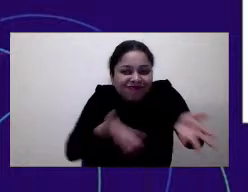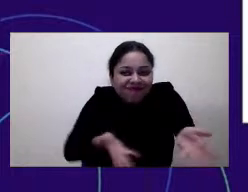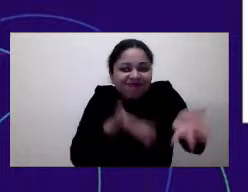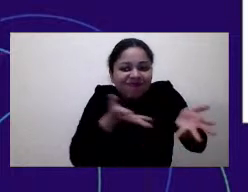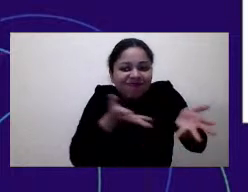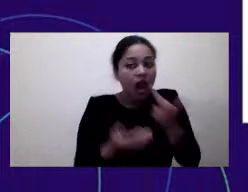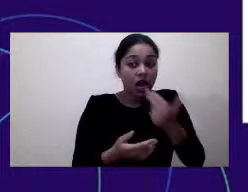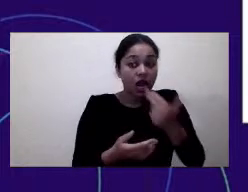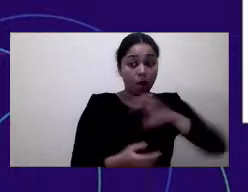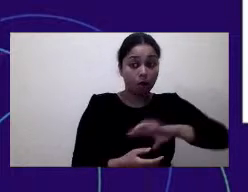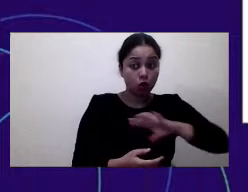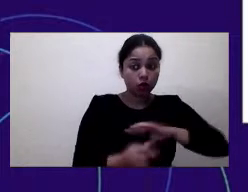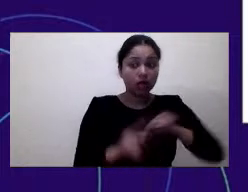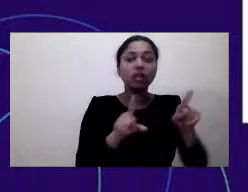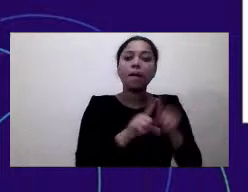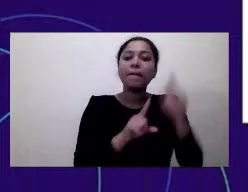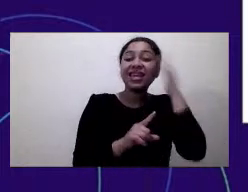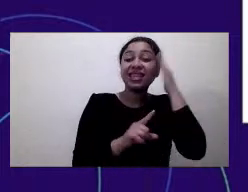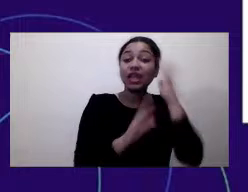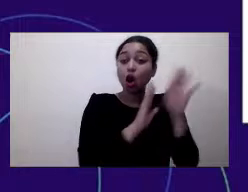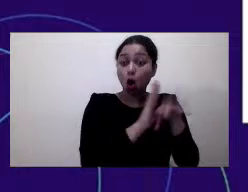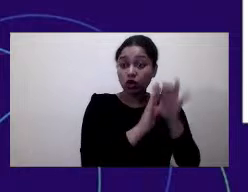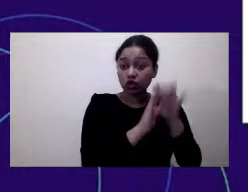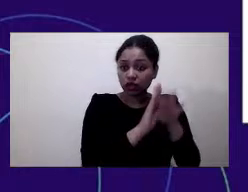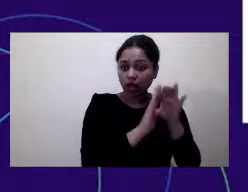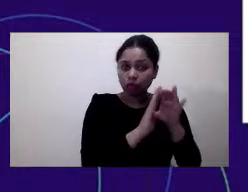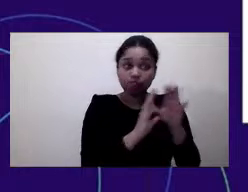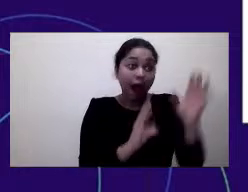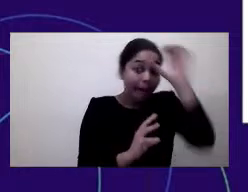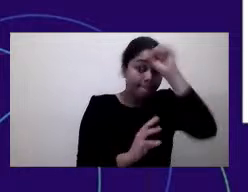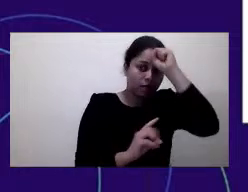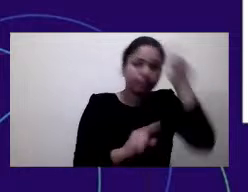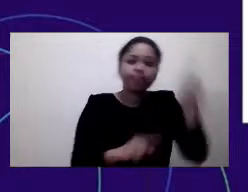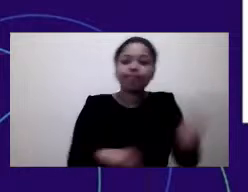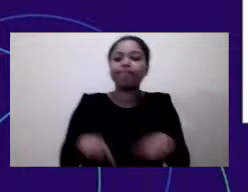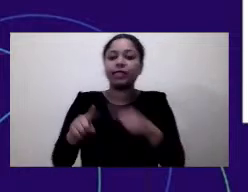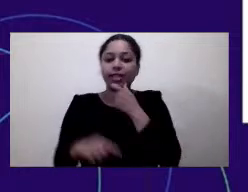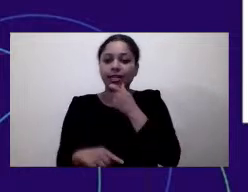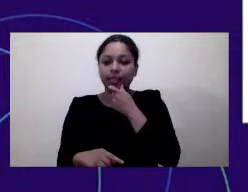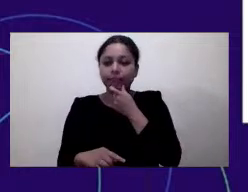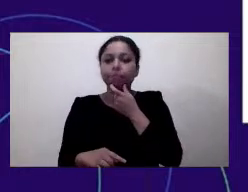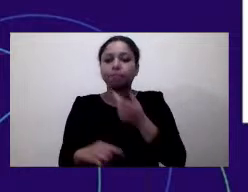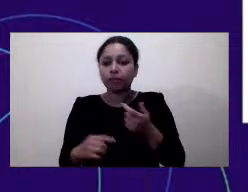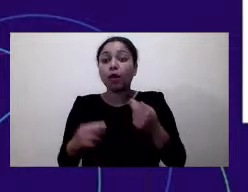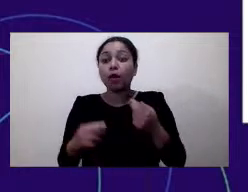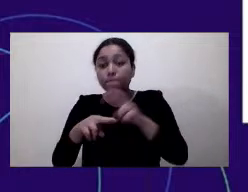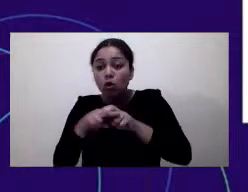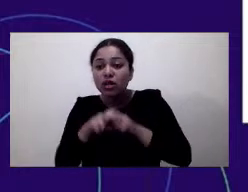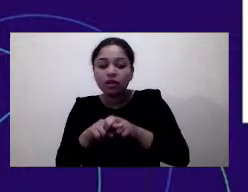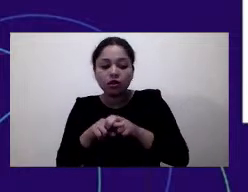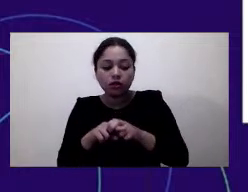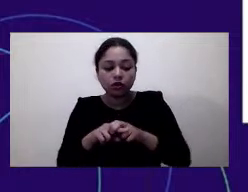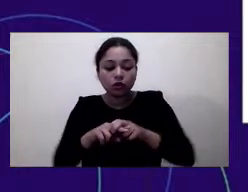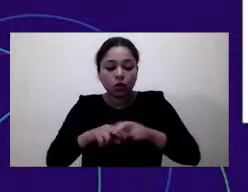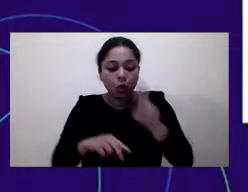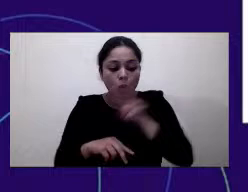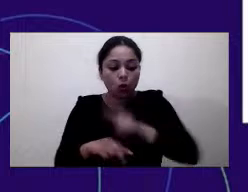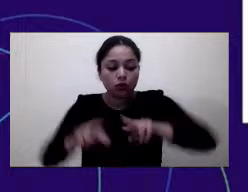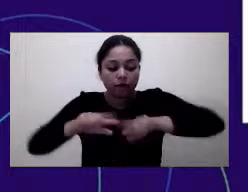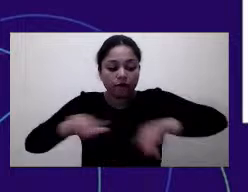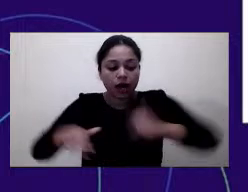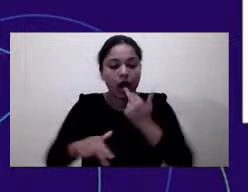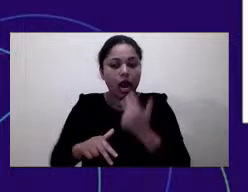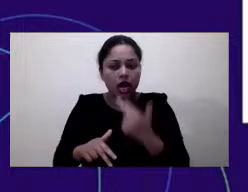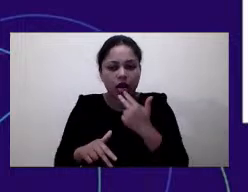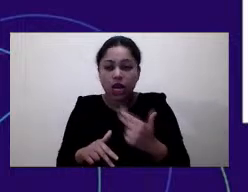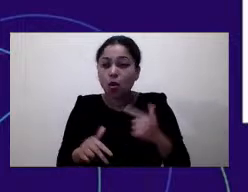the concepts. So translanguage pedagogy values students' knowledge and encourages them to use the full range of